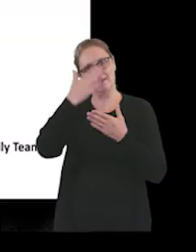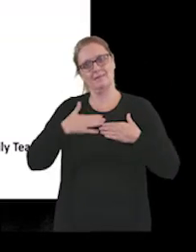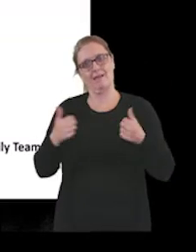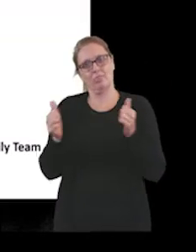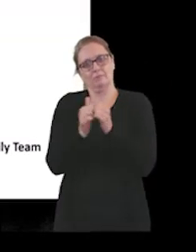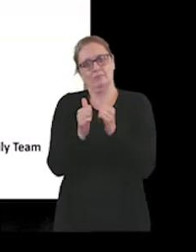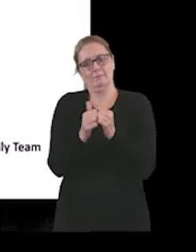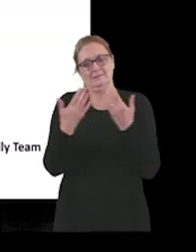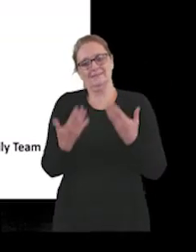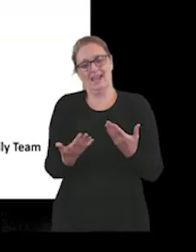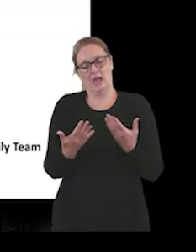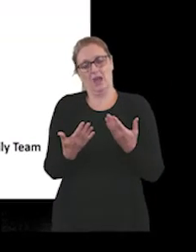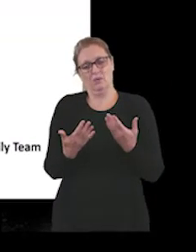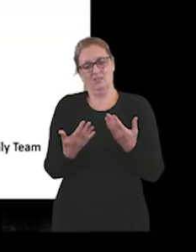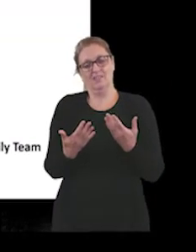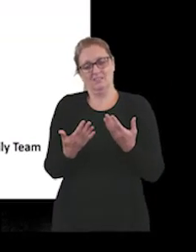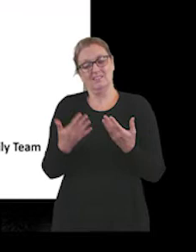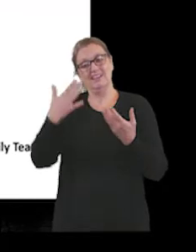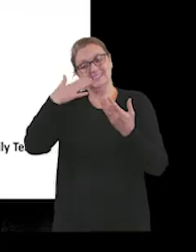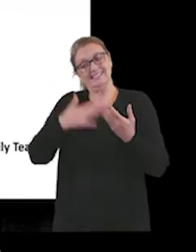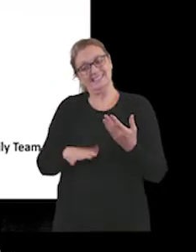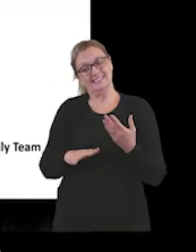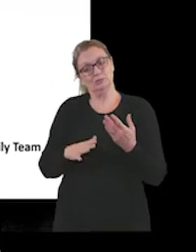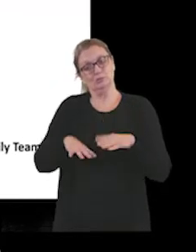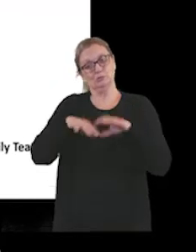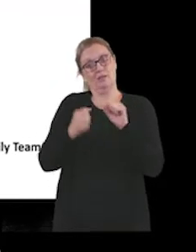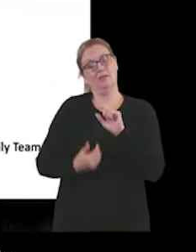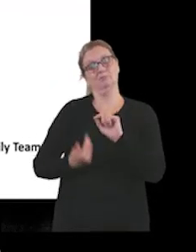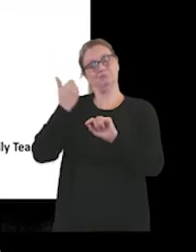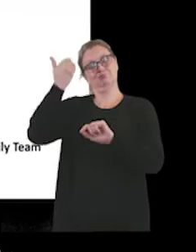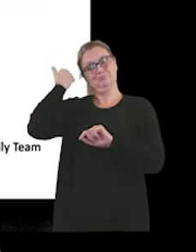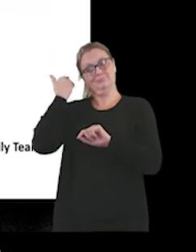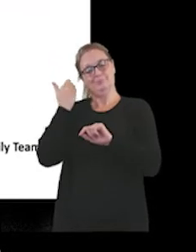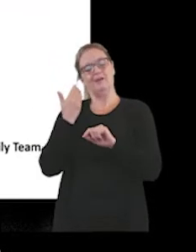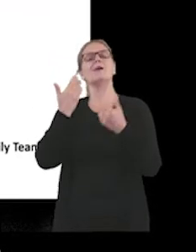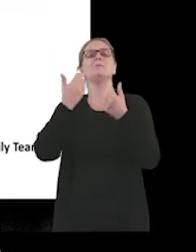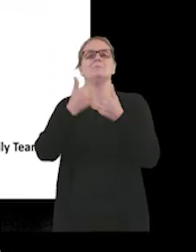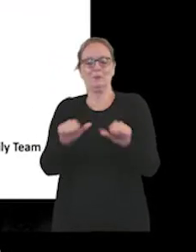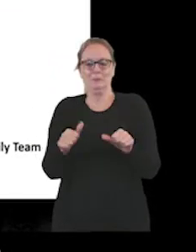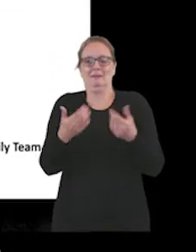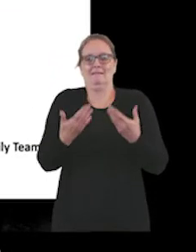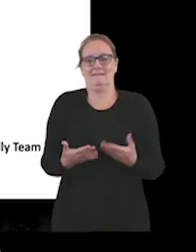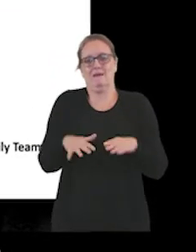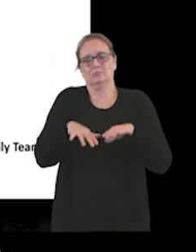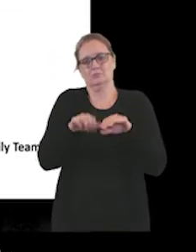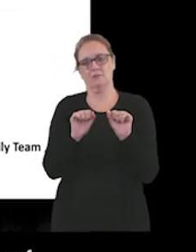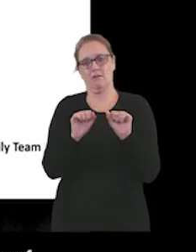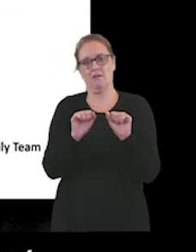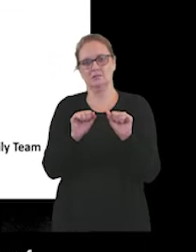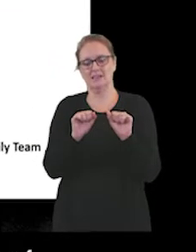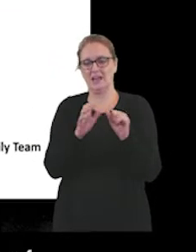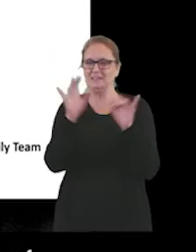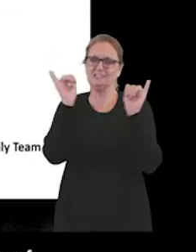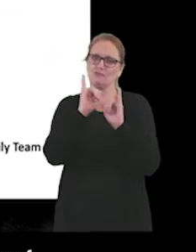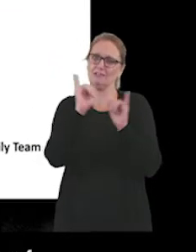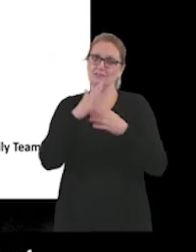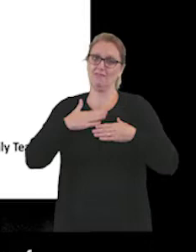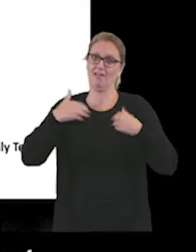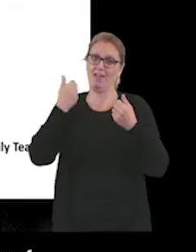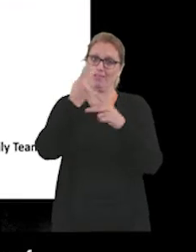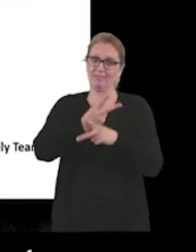that's long overdue and begins to get us to some better parity with physical health care services. One of those